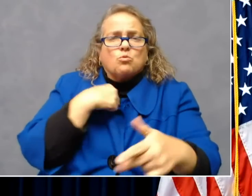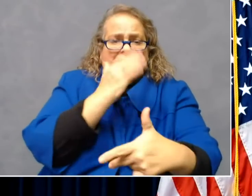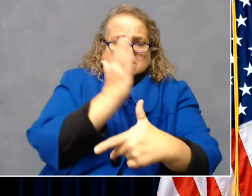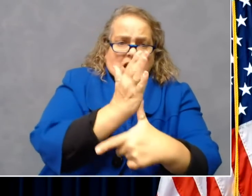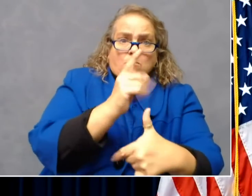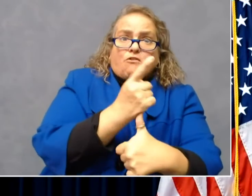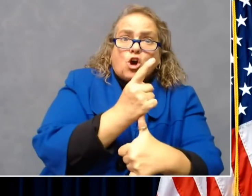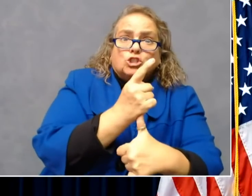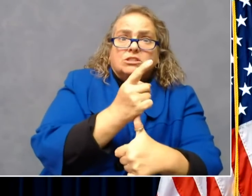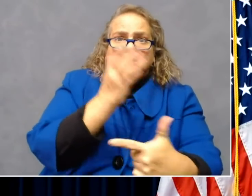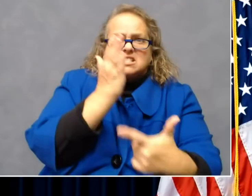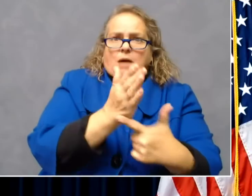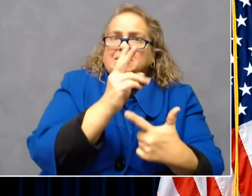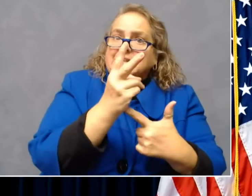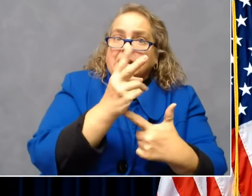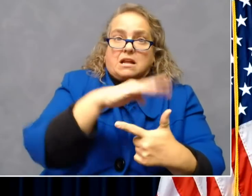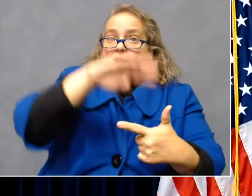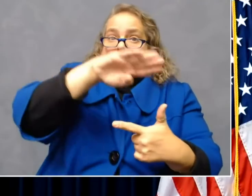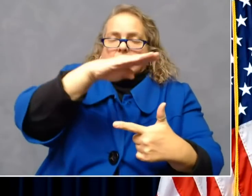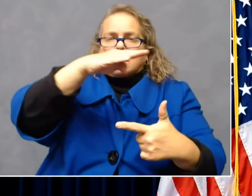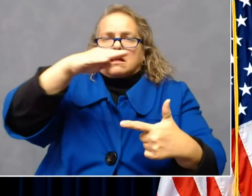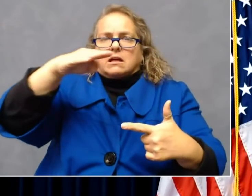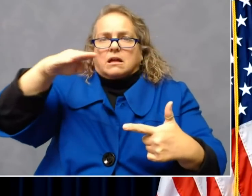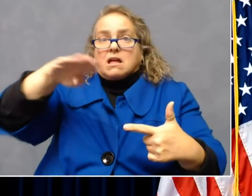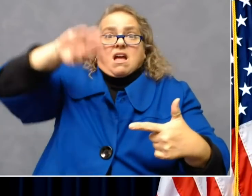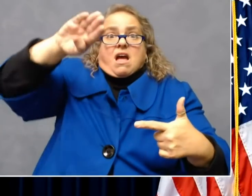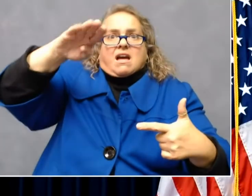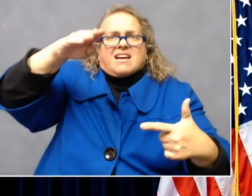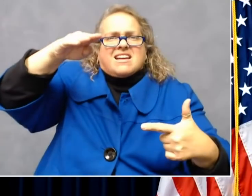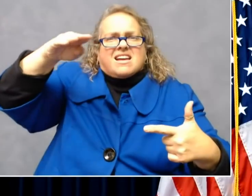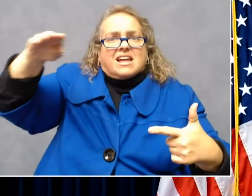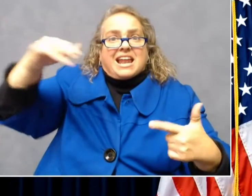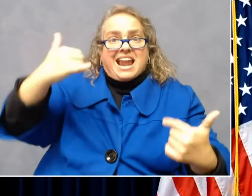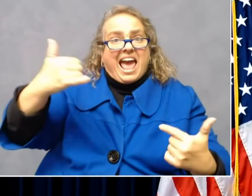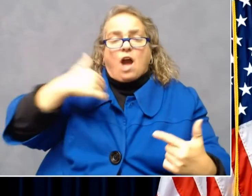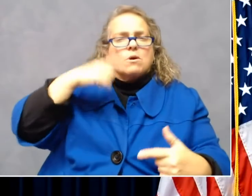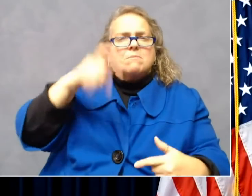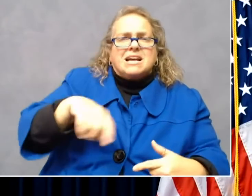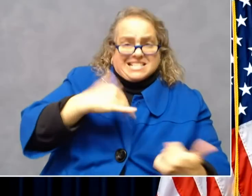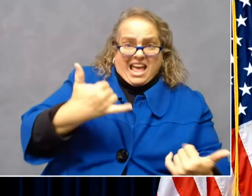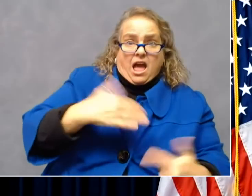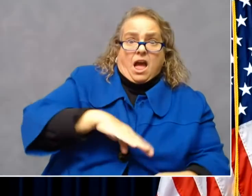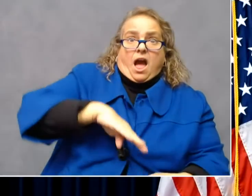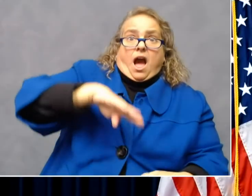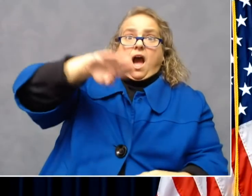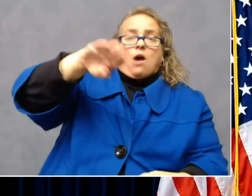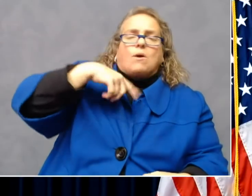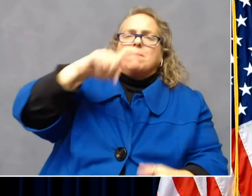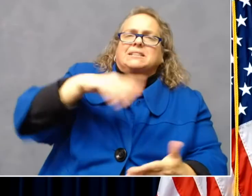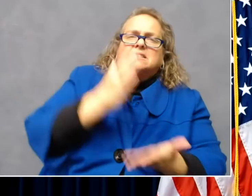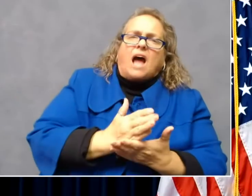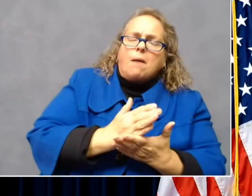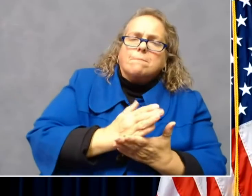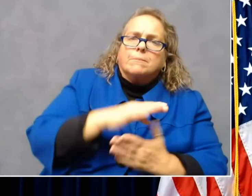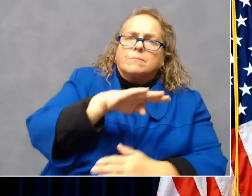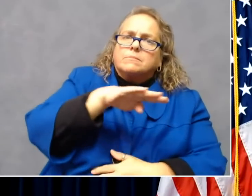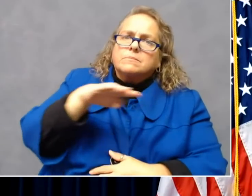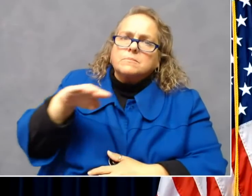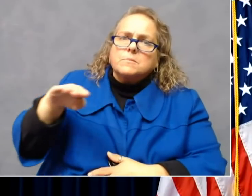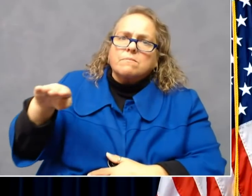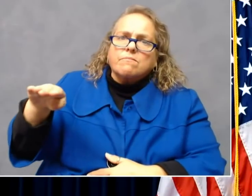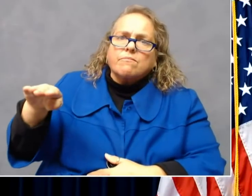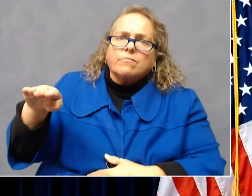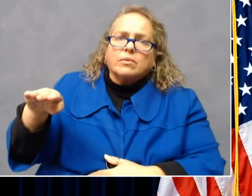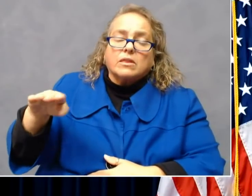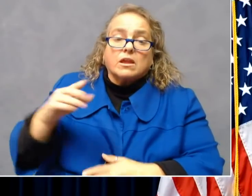fatalities, but to fight back for those we care about. Part of that is testing. With it spreading the way it is right now, we need